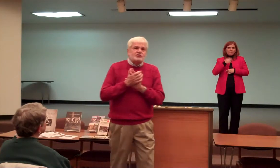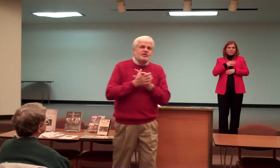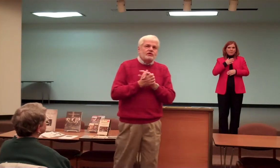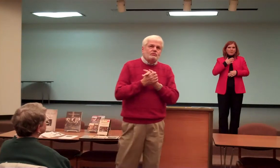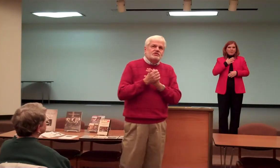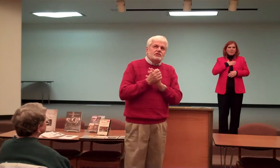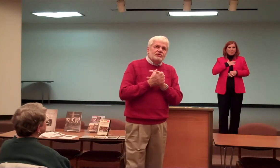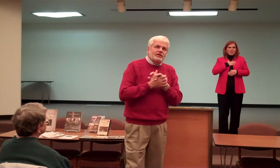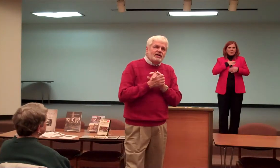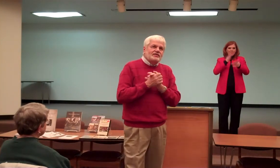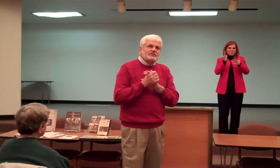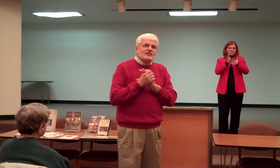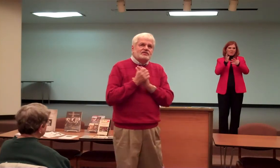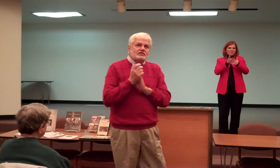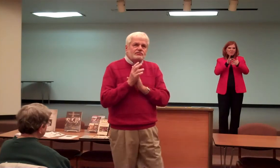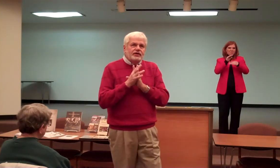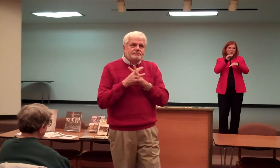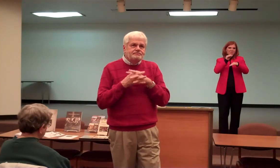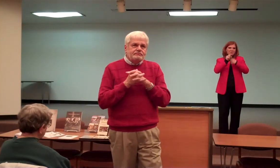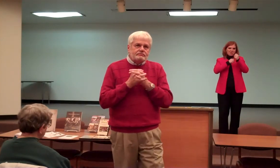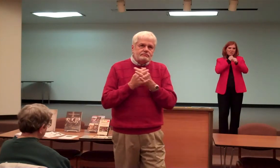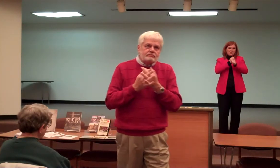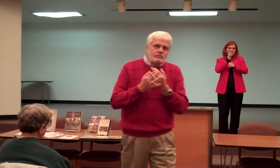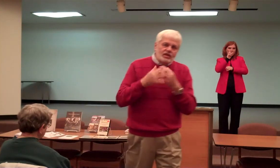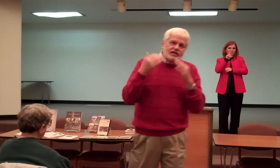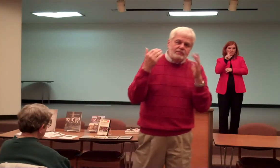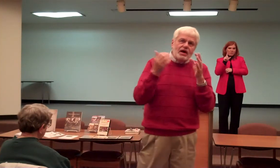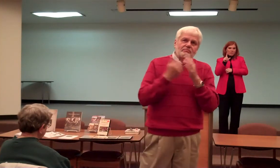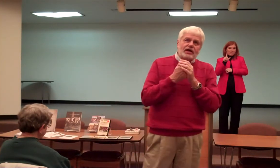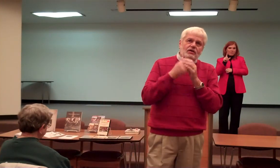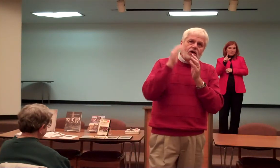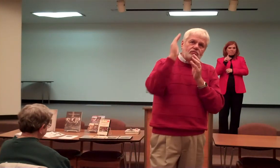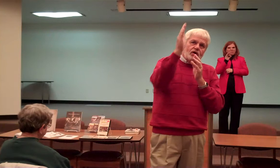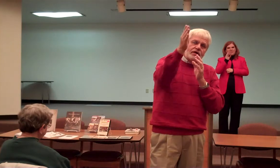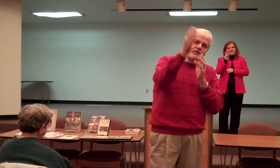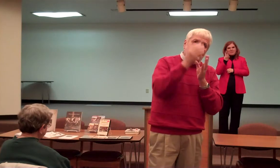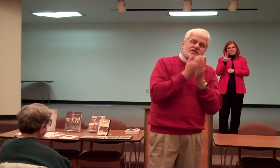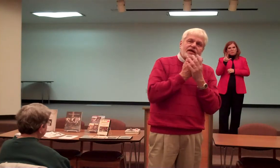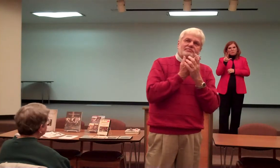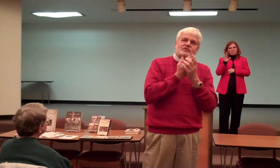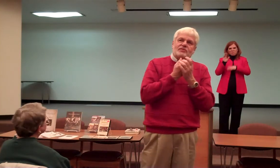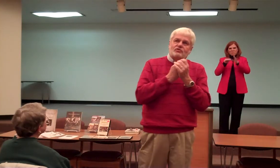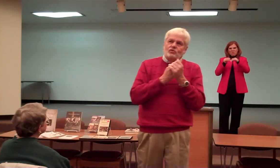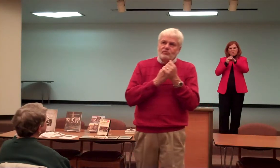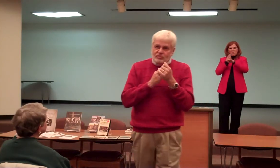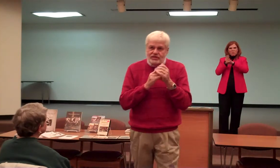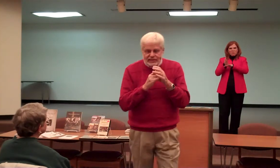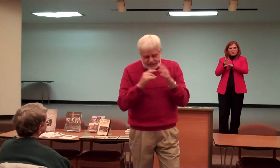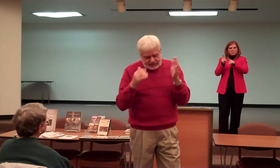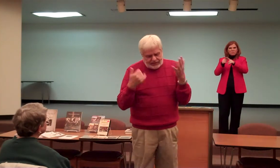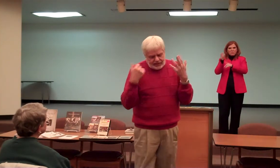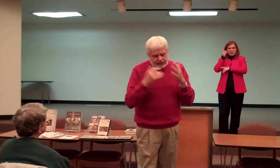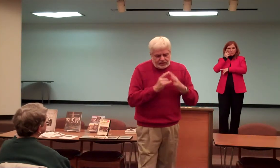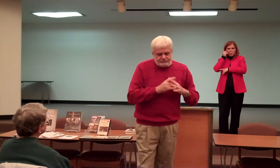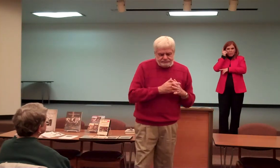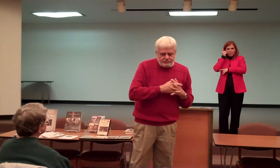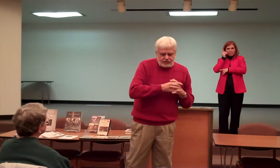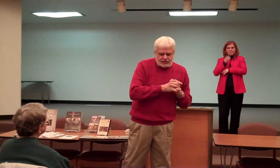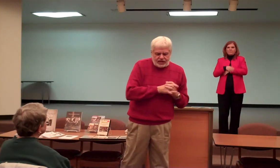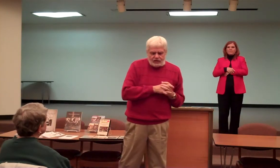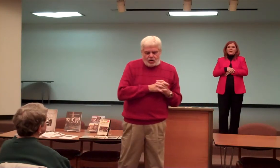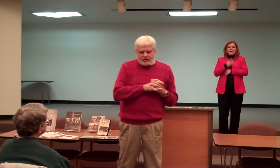My freshman year at West Liberty in 1963, I came out of Main Hall, walking across campus to my dorm room, and